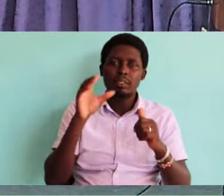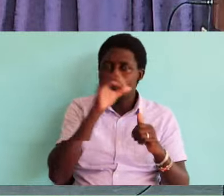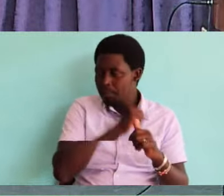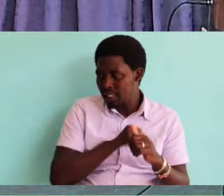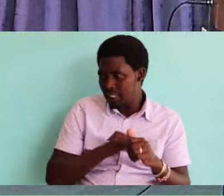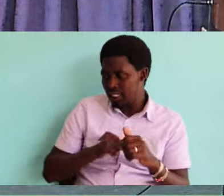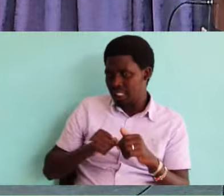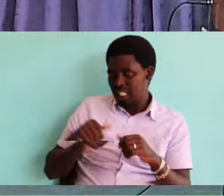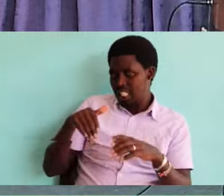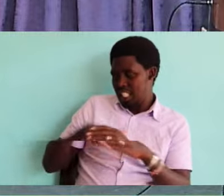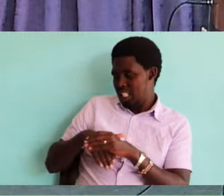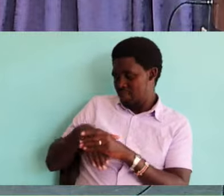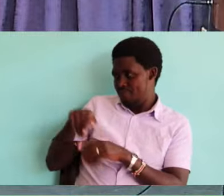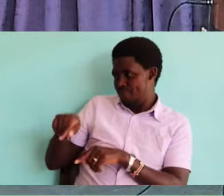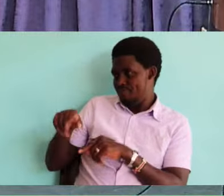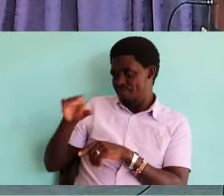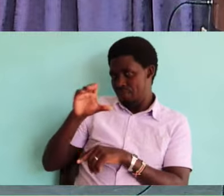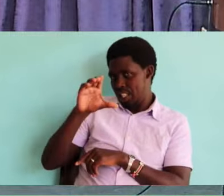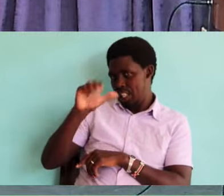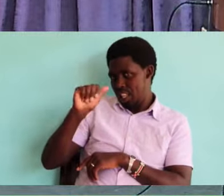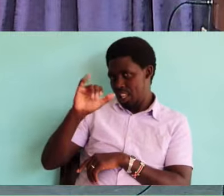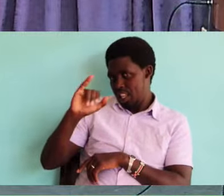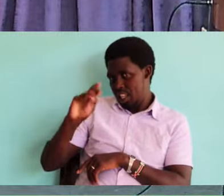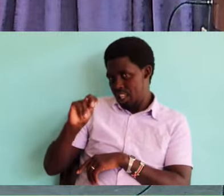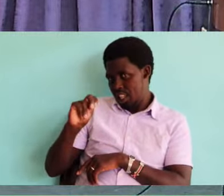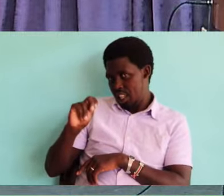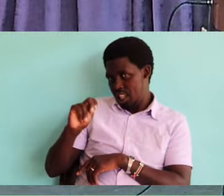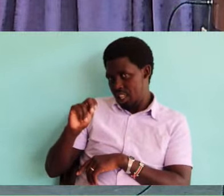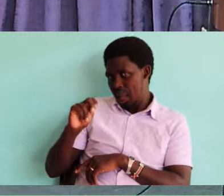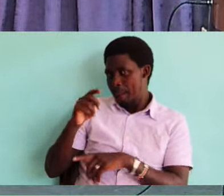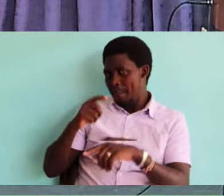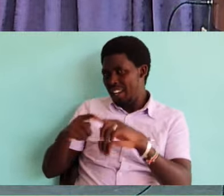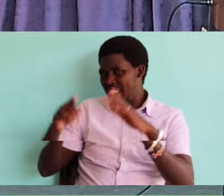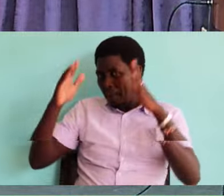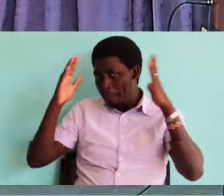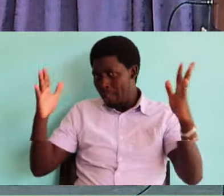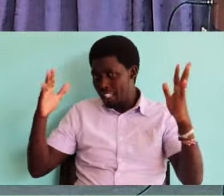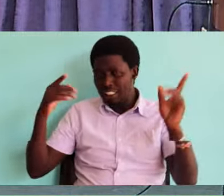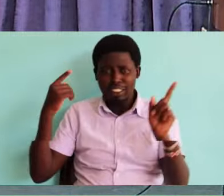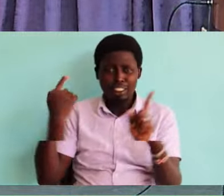of what Cain brought. But the greatest difference here